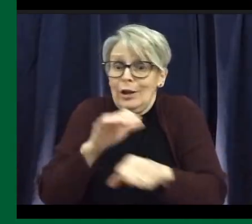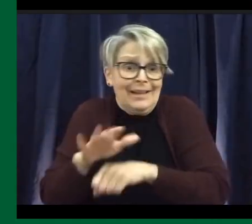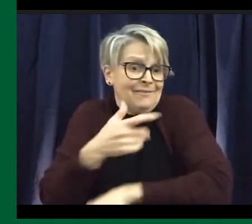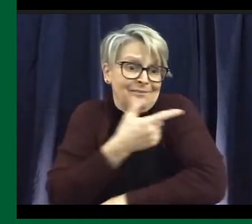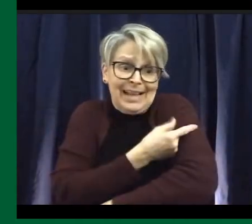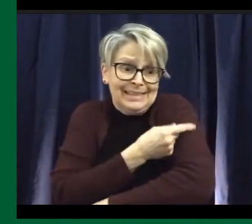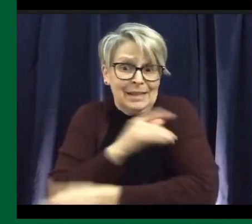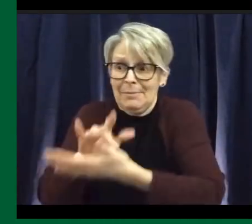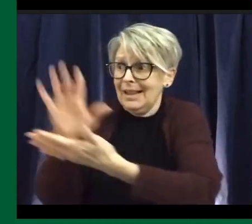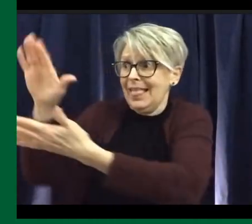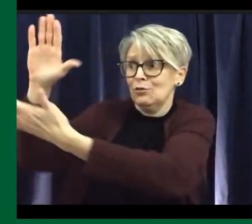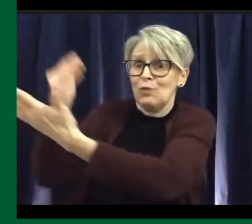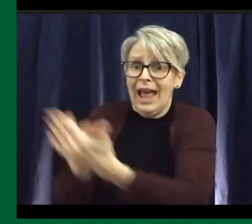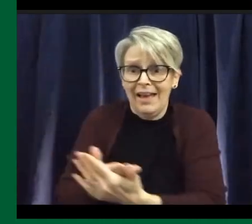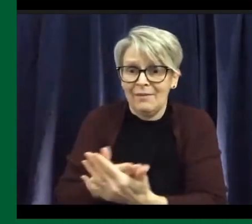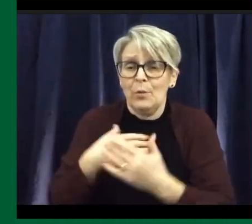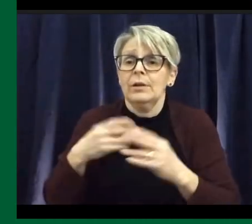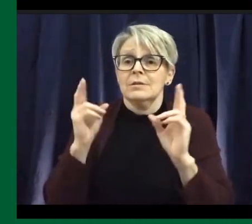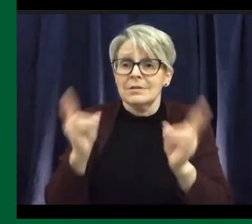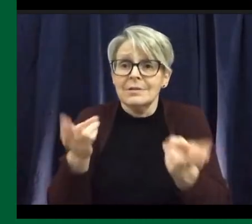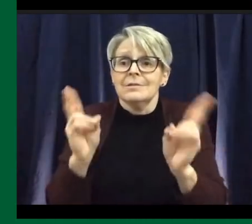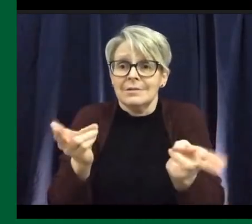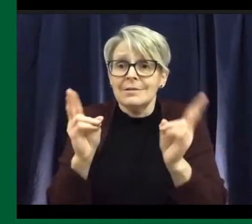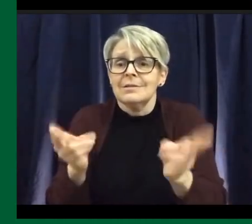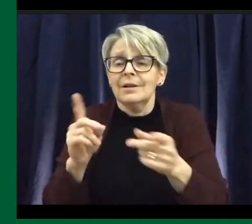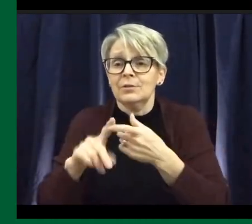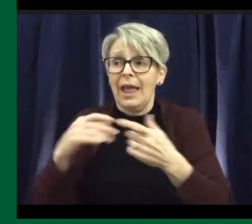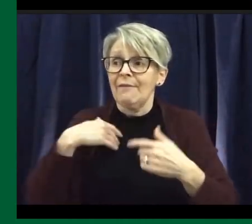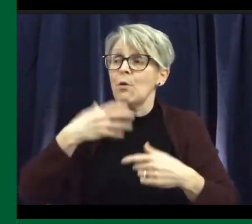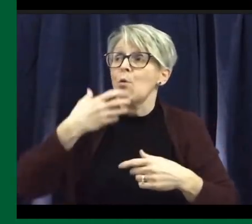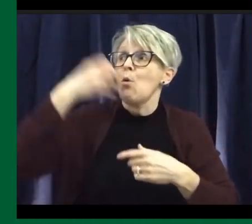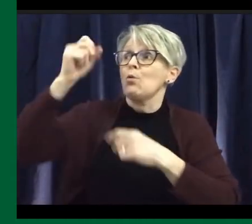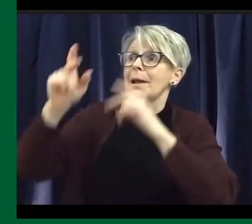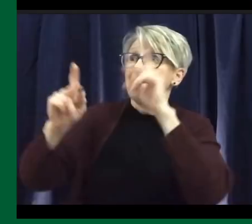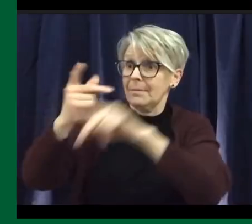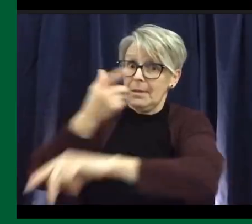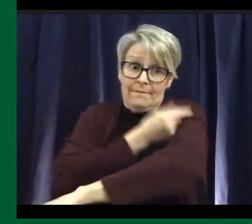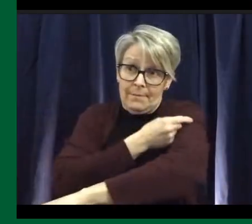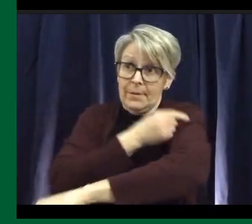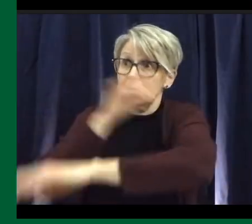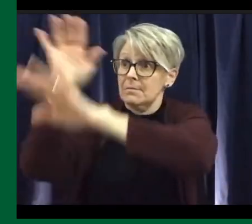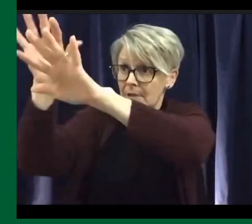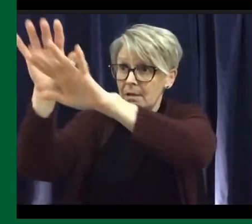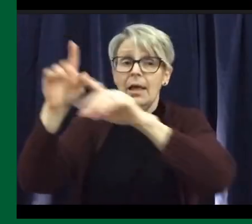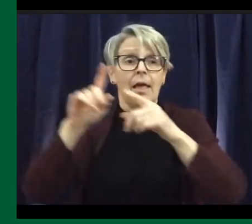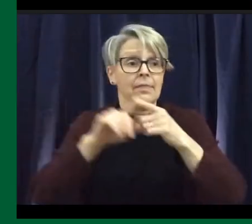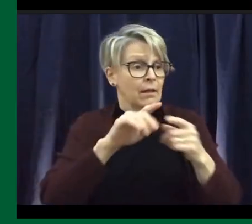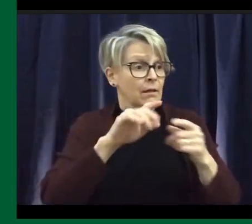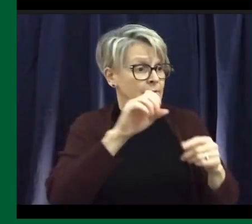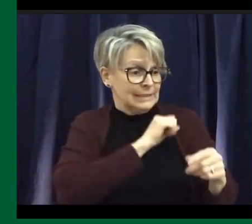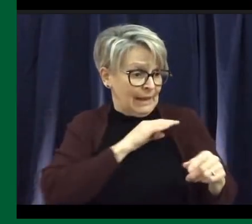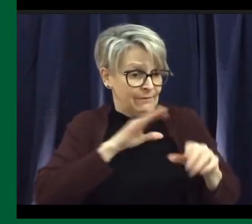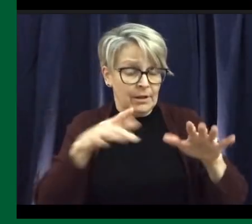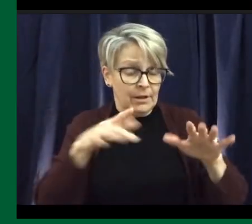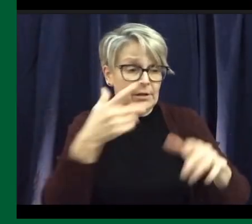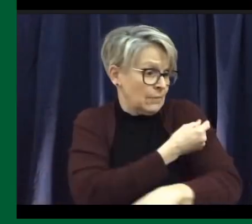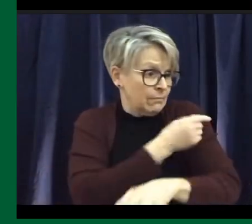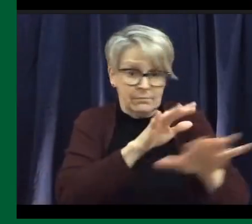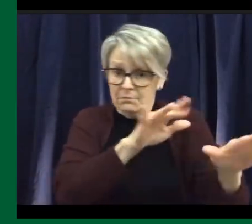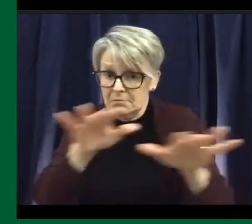our older residents vaccinated, and they become eligible, this will be a valuable tool to absolutely, like you